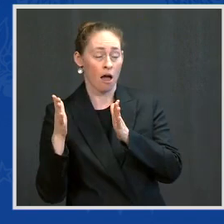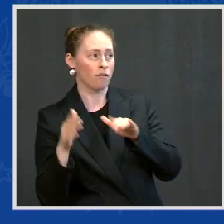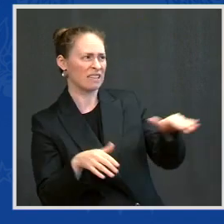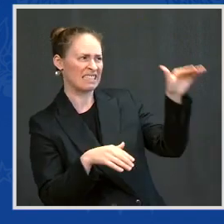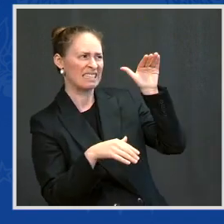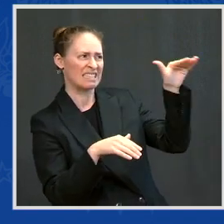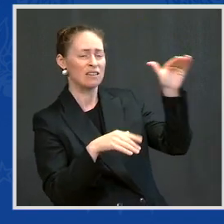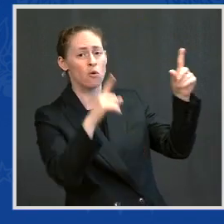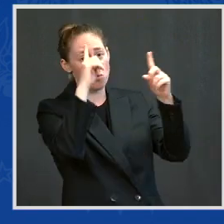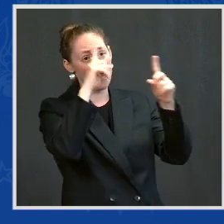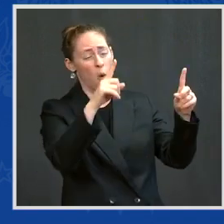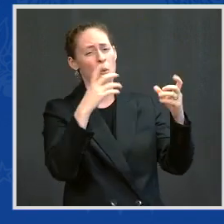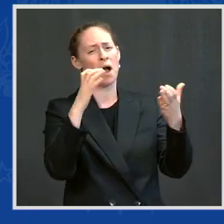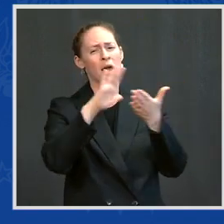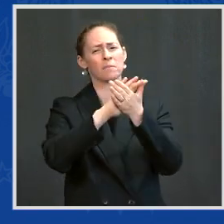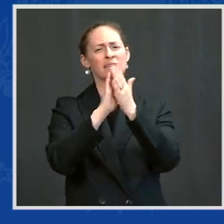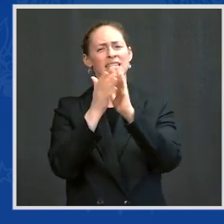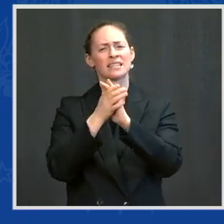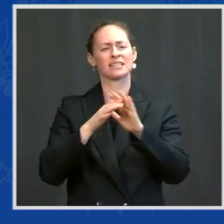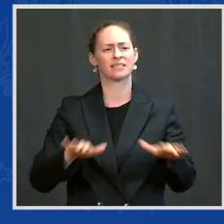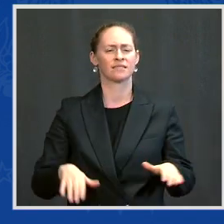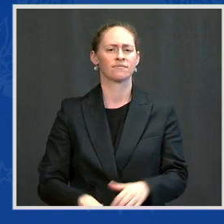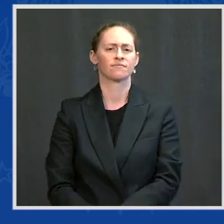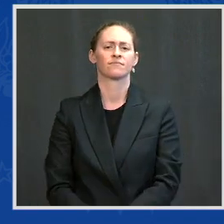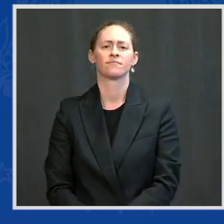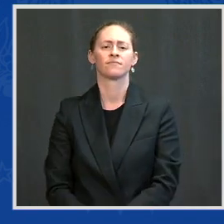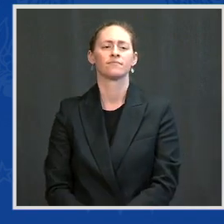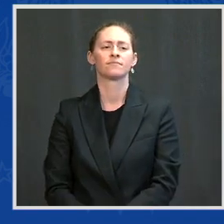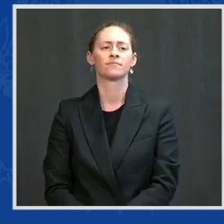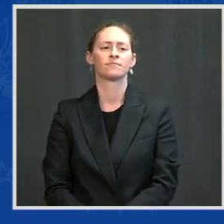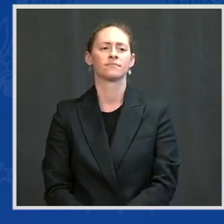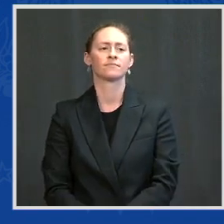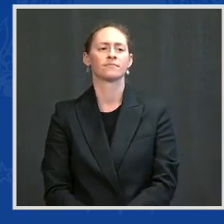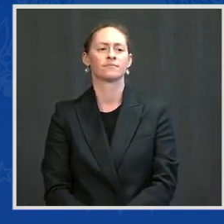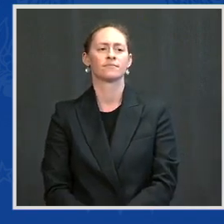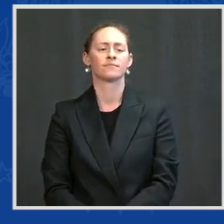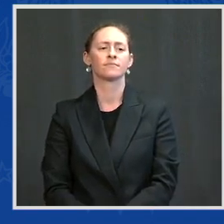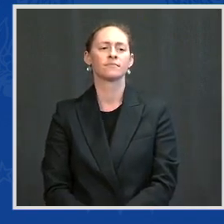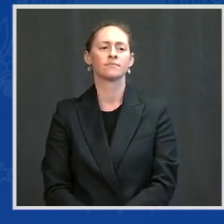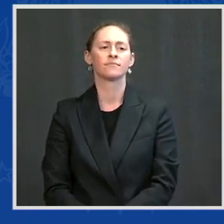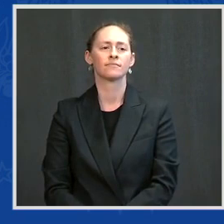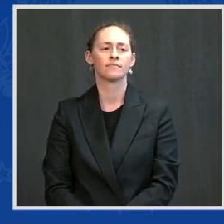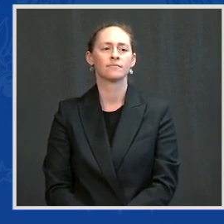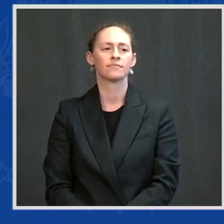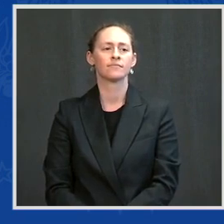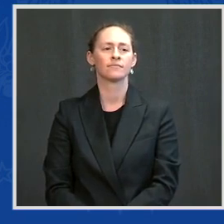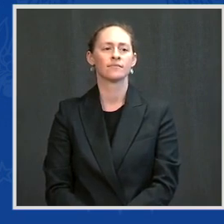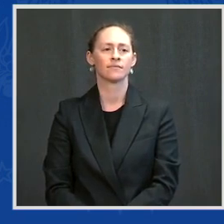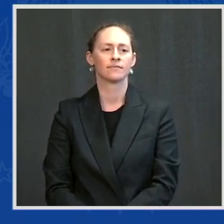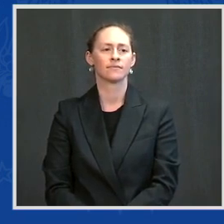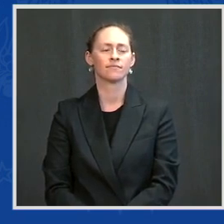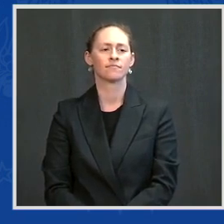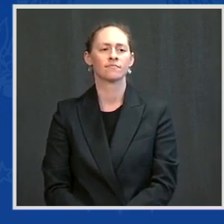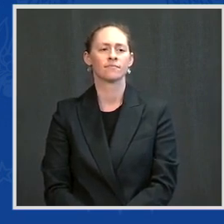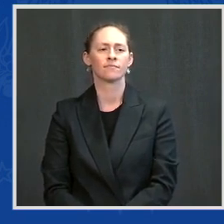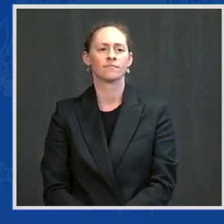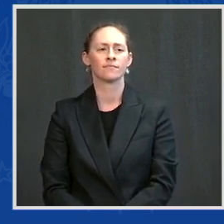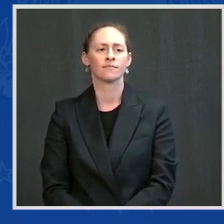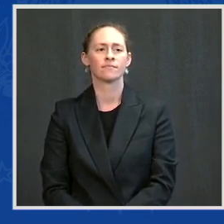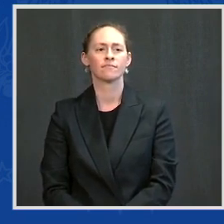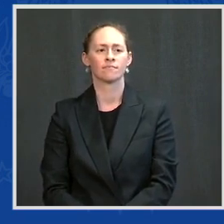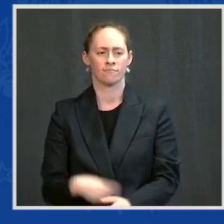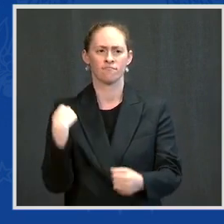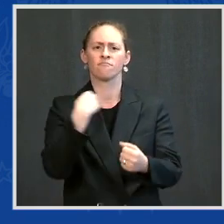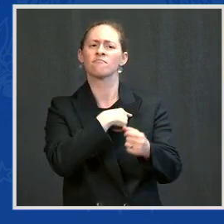defense posture and reaffirmed our commitment to a conditions-based transition of wartime operational control. It is